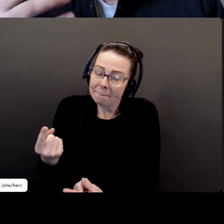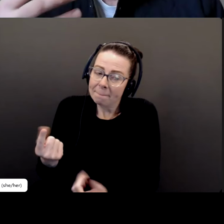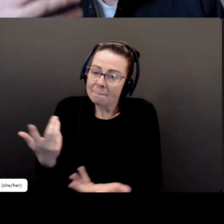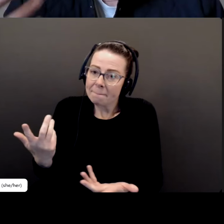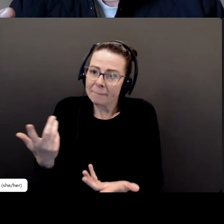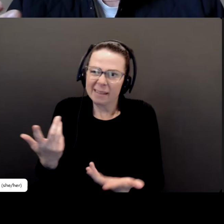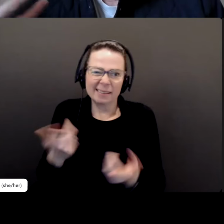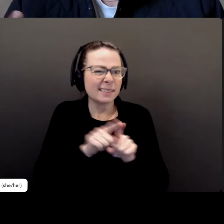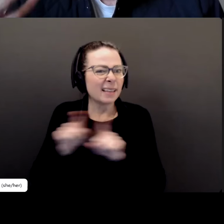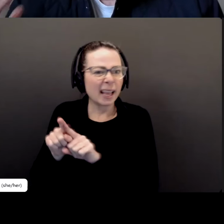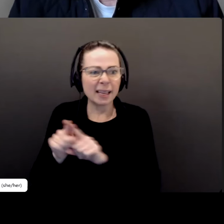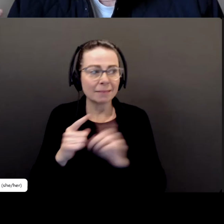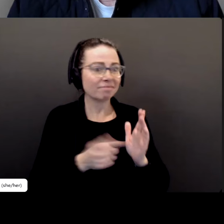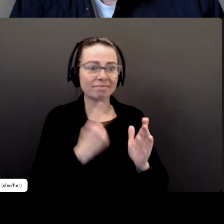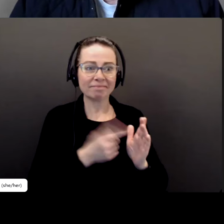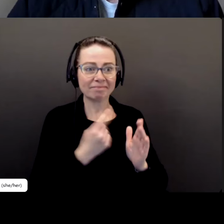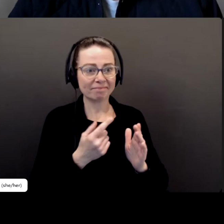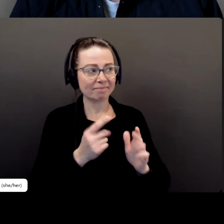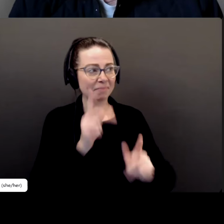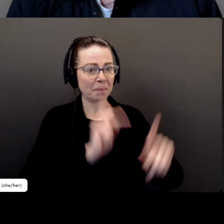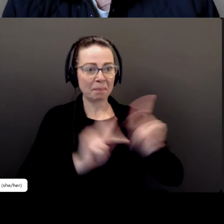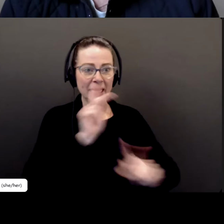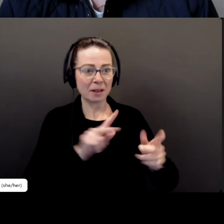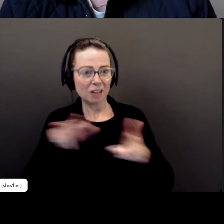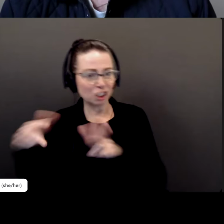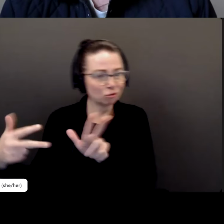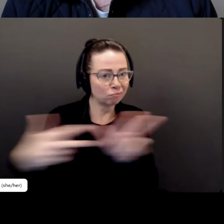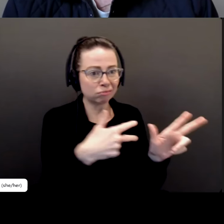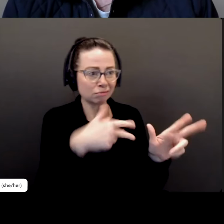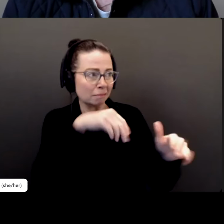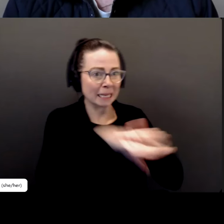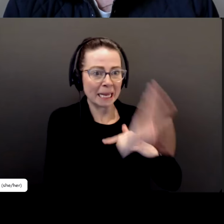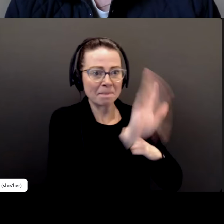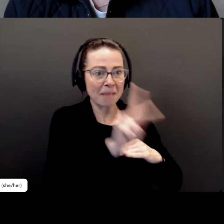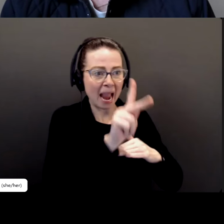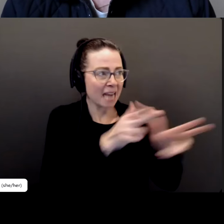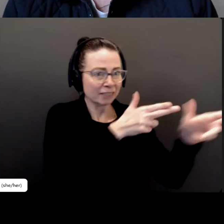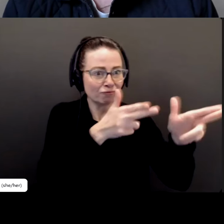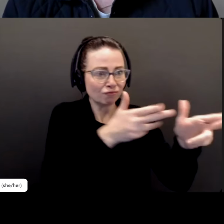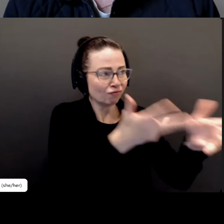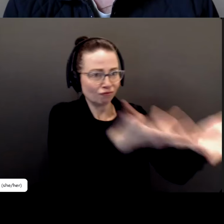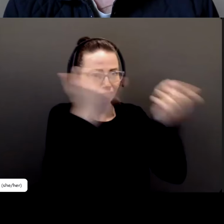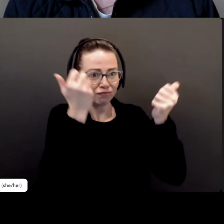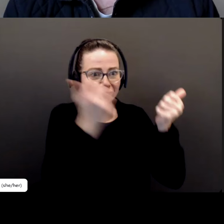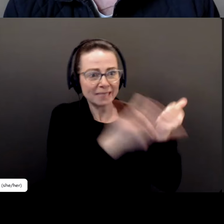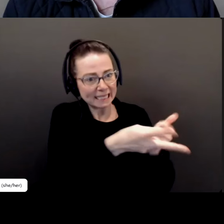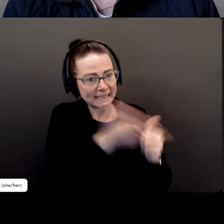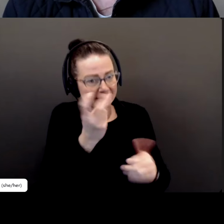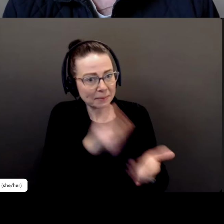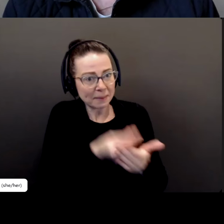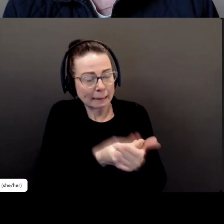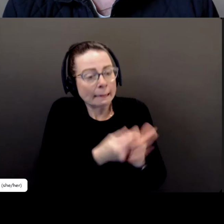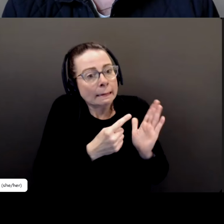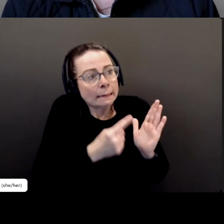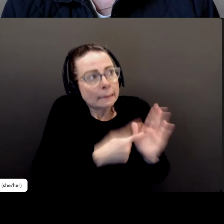disasters that can affect people or organizations. And so there's always a question of negotiating how you